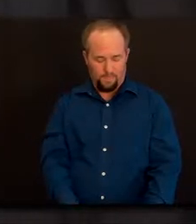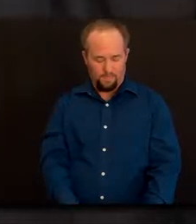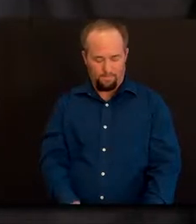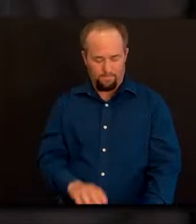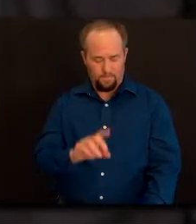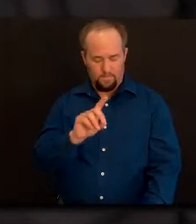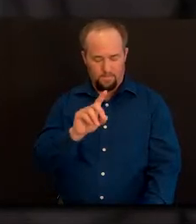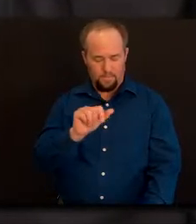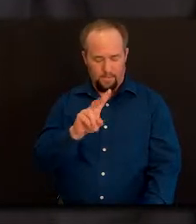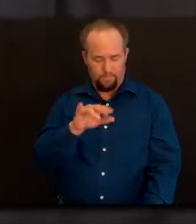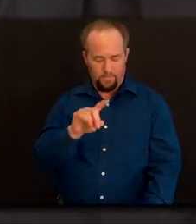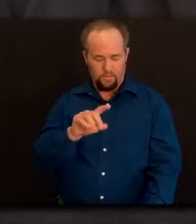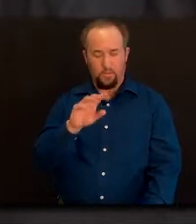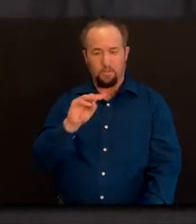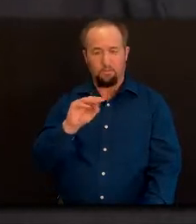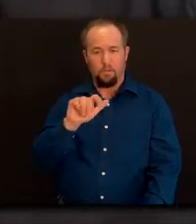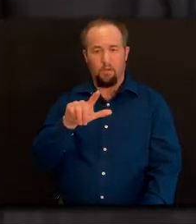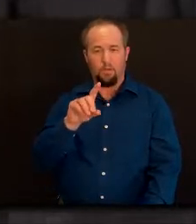David A.